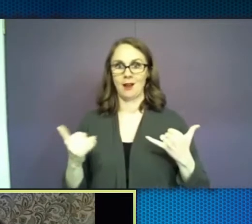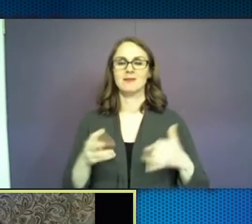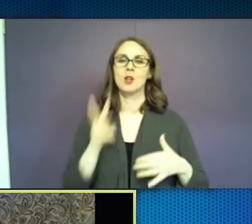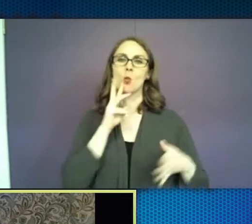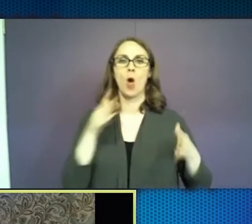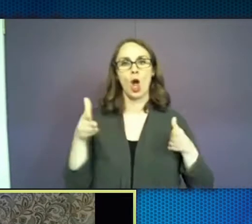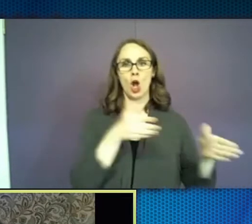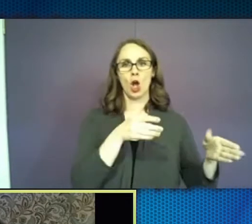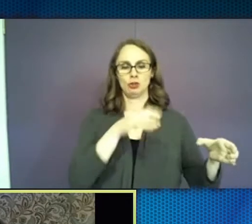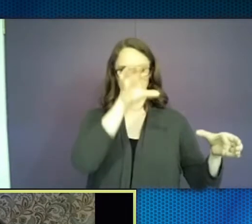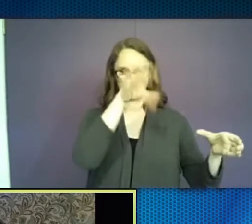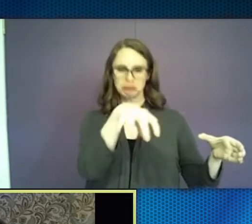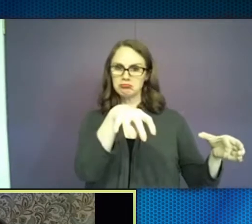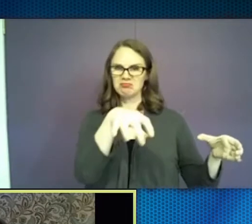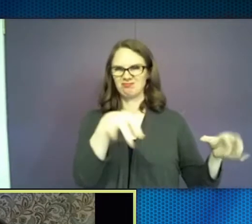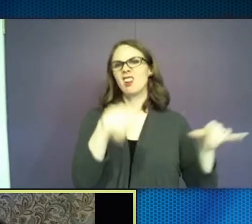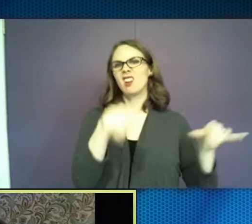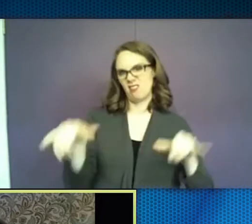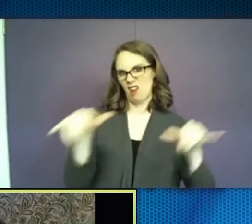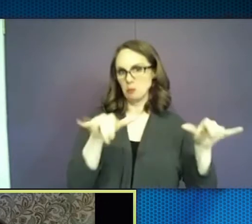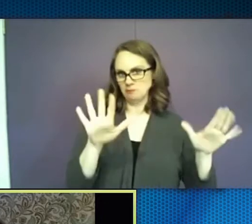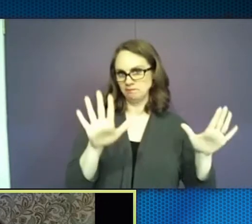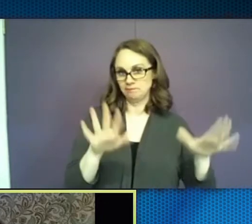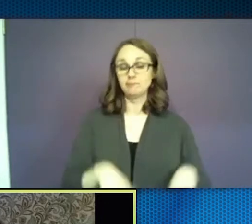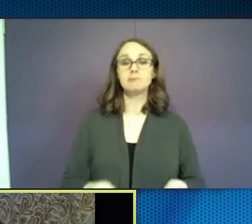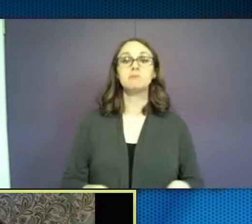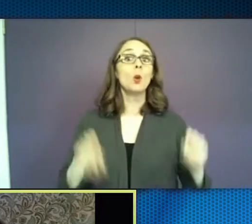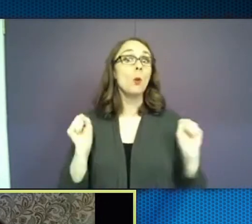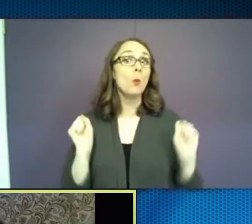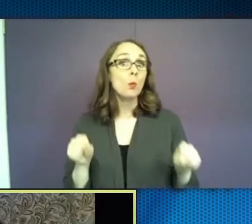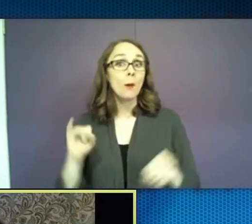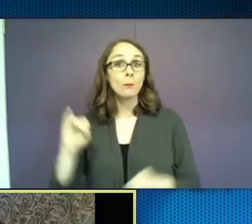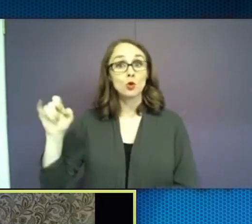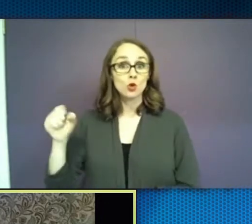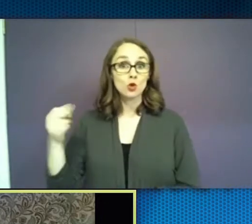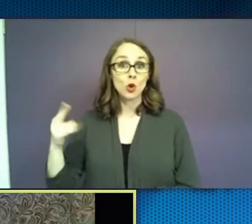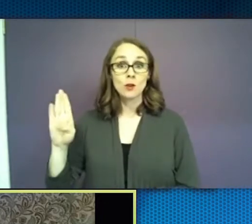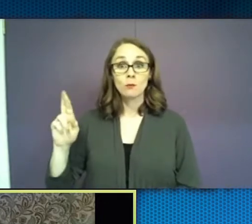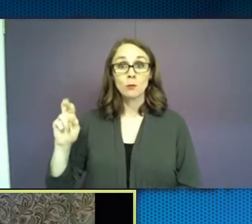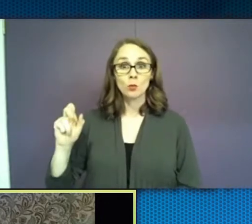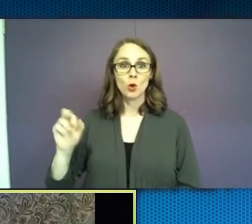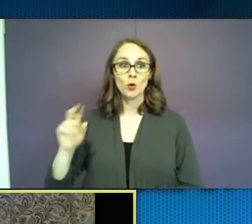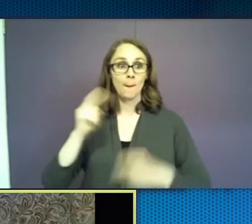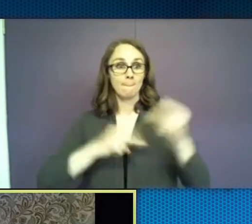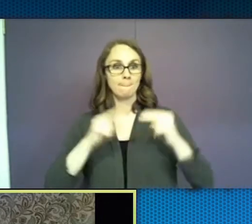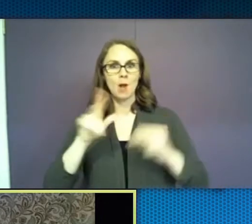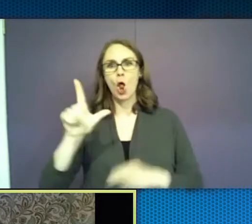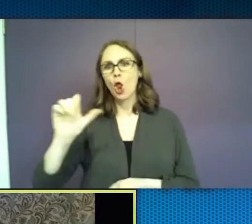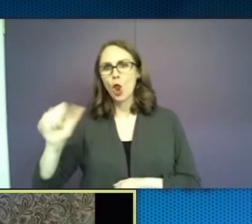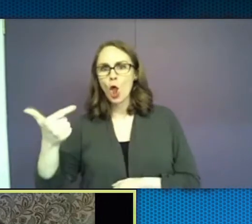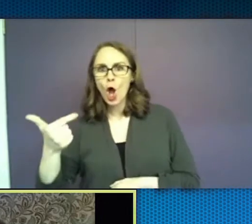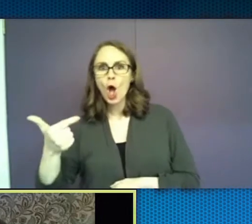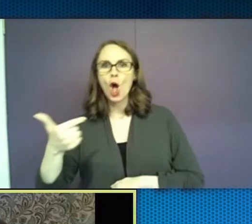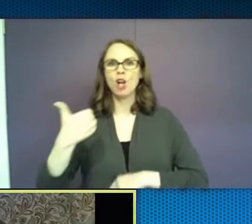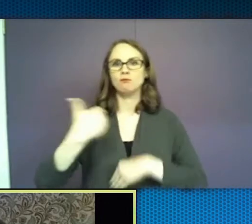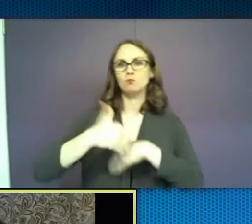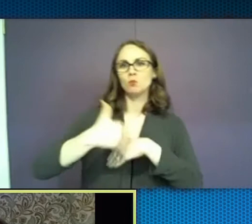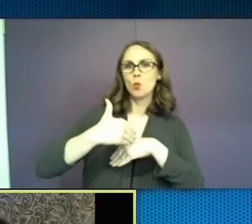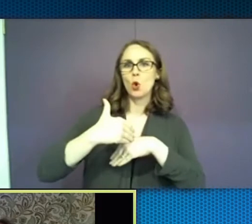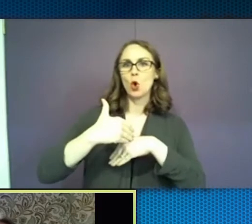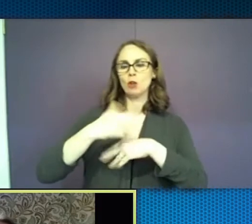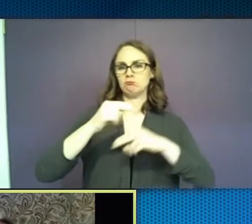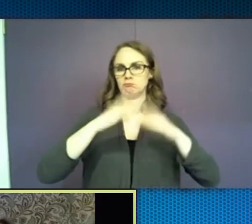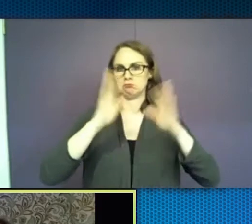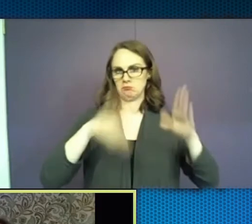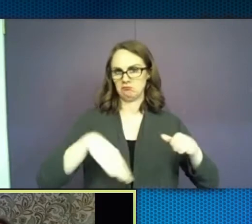common for settlers back then. And most likely, Joseph Bruner built a log or timber frame dwelling on the land and